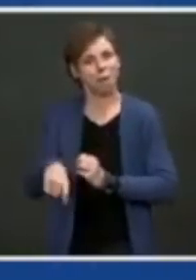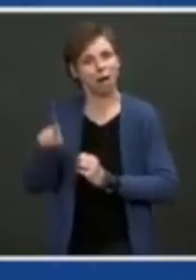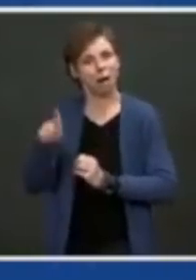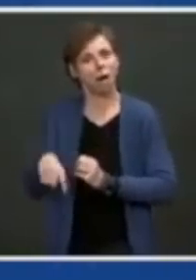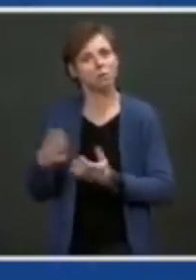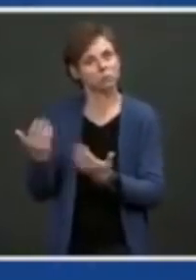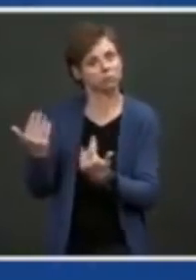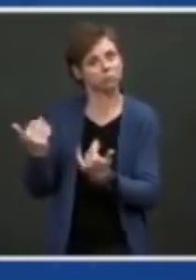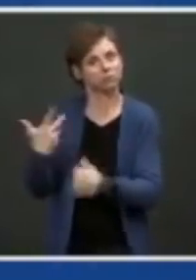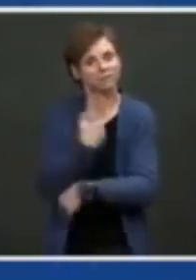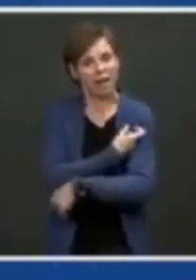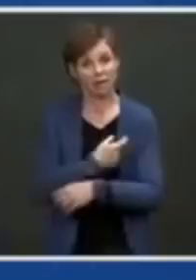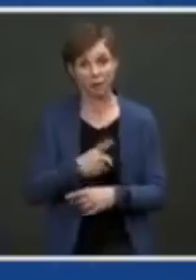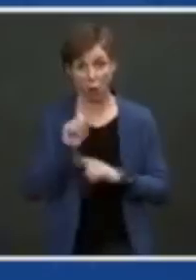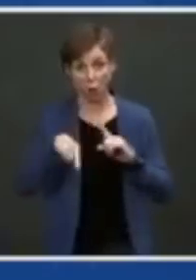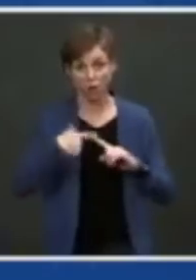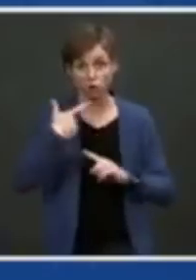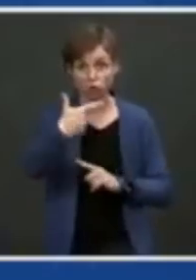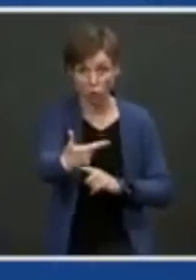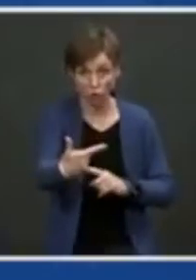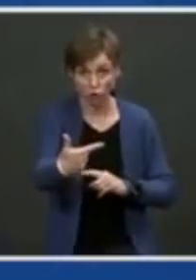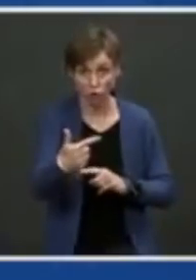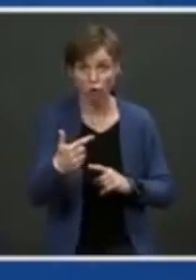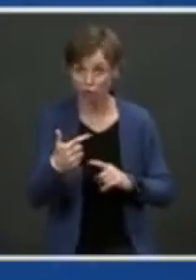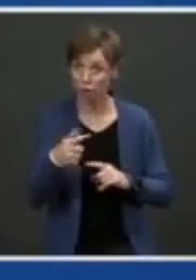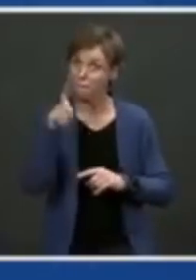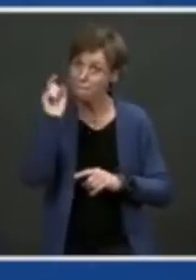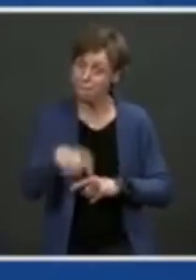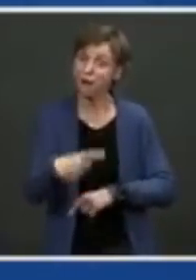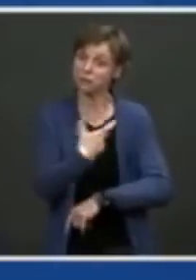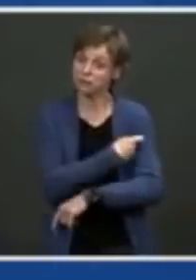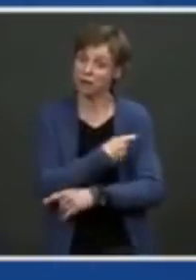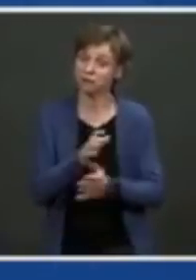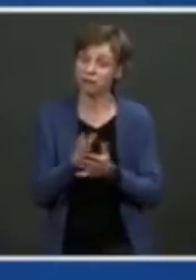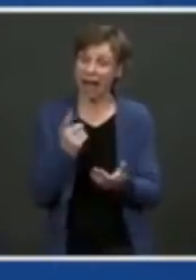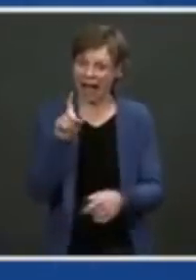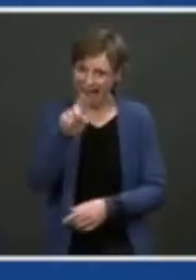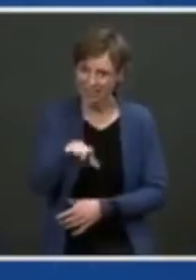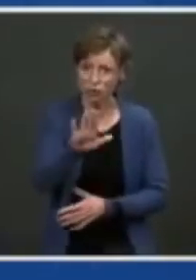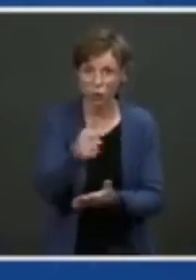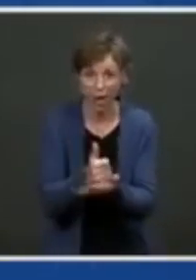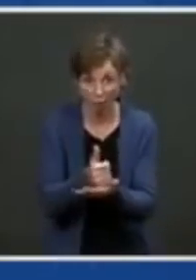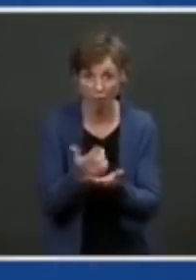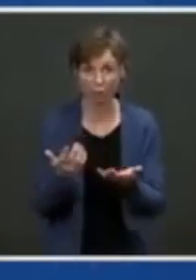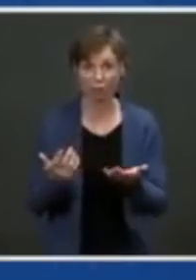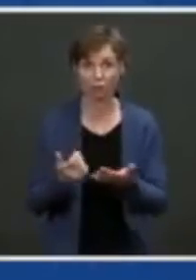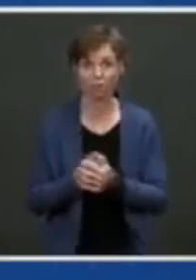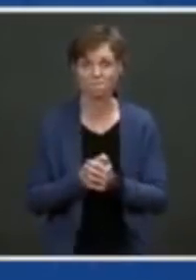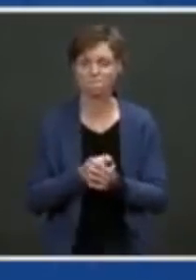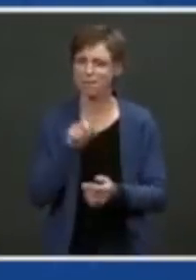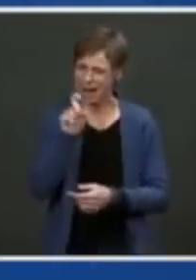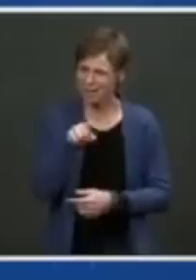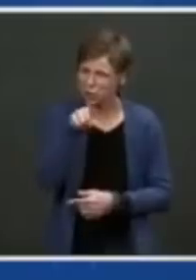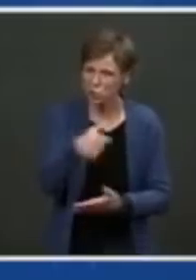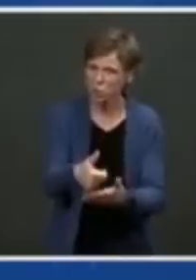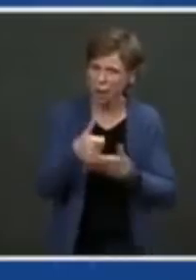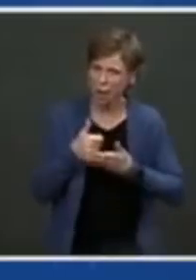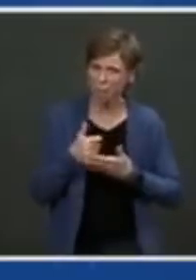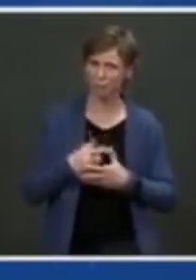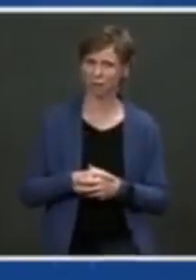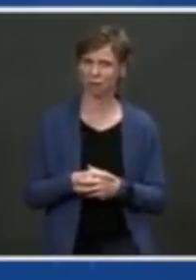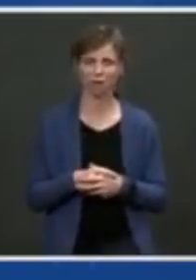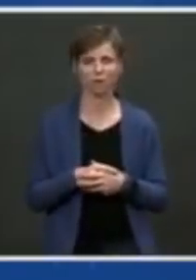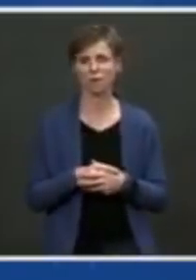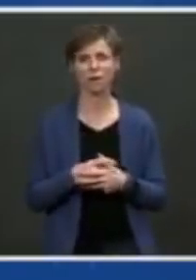vaccinated when it comes, when it's your term and you're able to do that. I need your help. I need you to help. Not